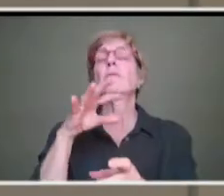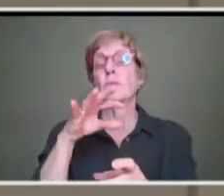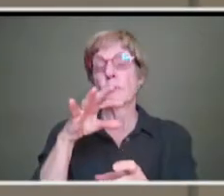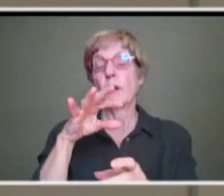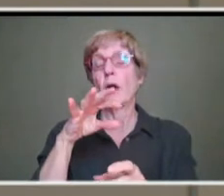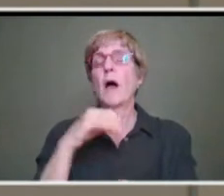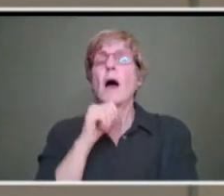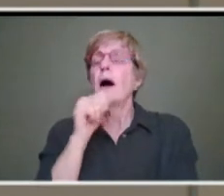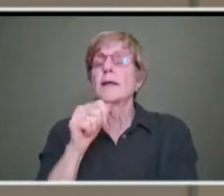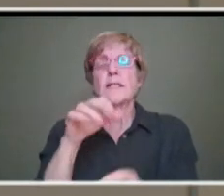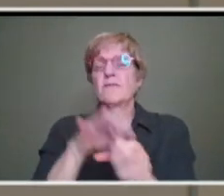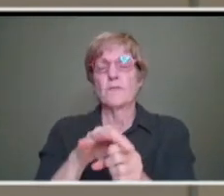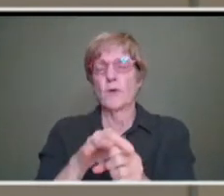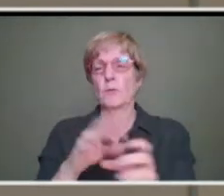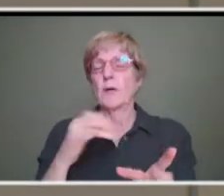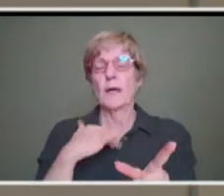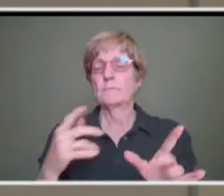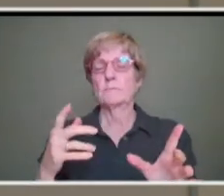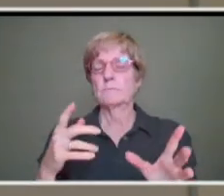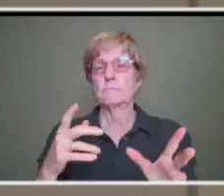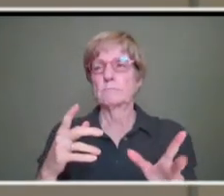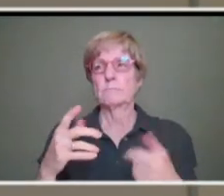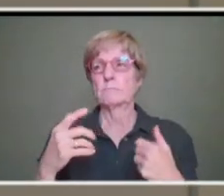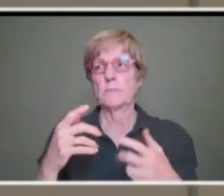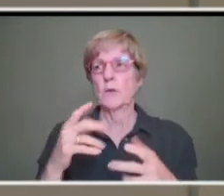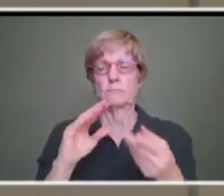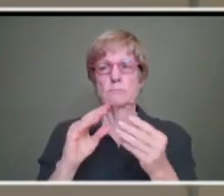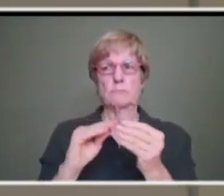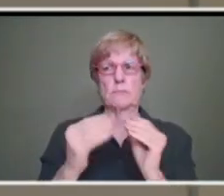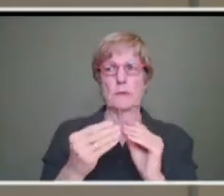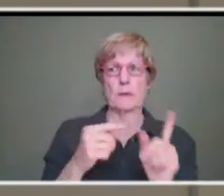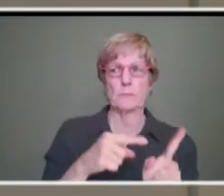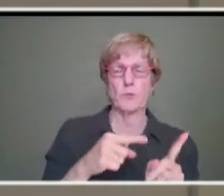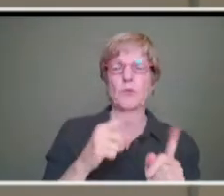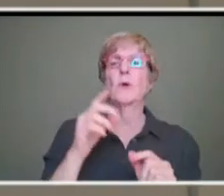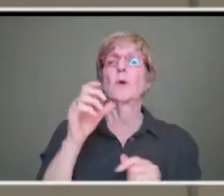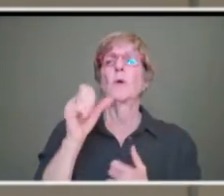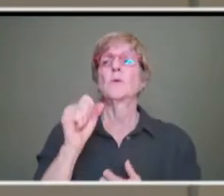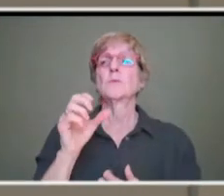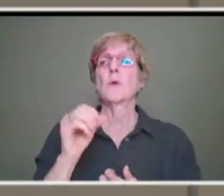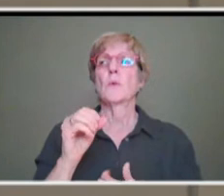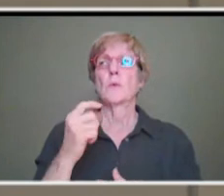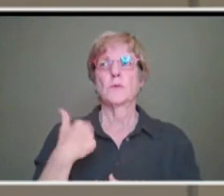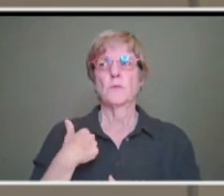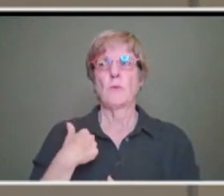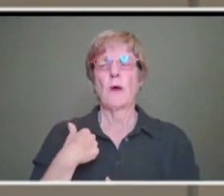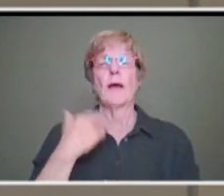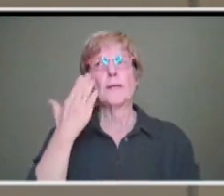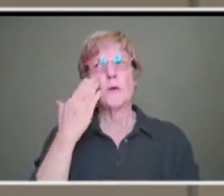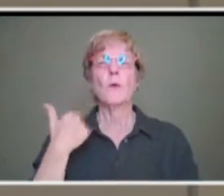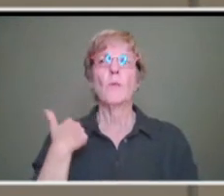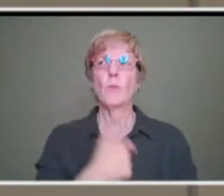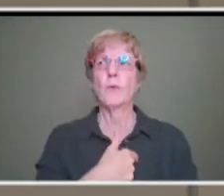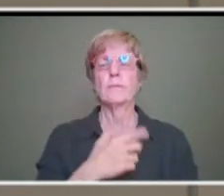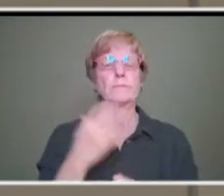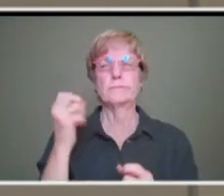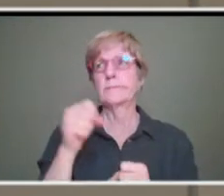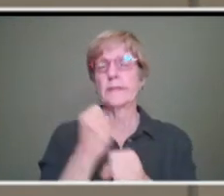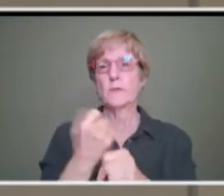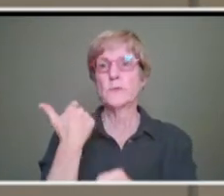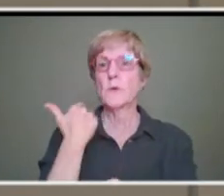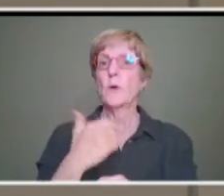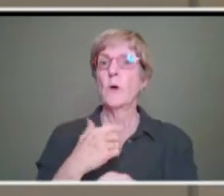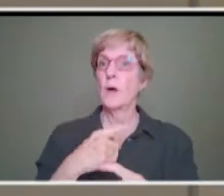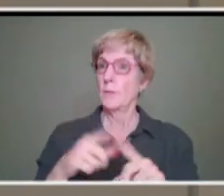I didn't vote the way that I wanted to vote on item number so do I know we had president years ago but do we have